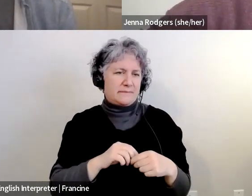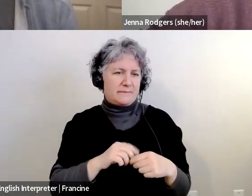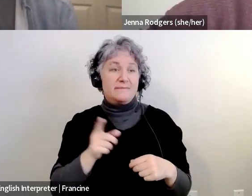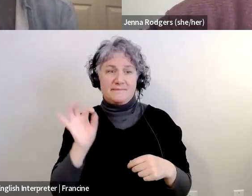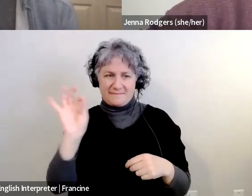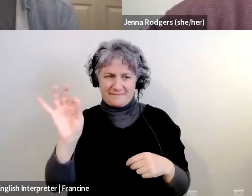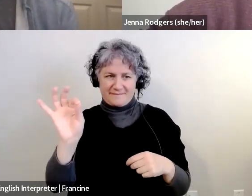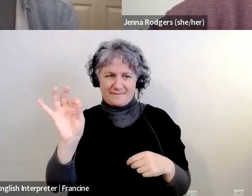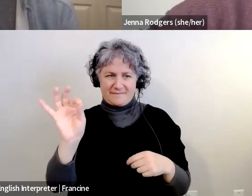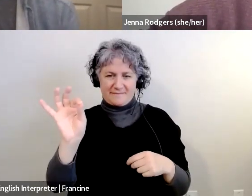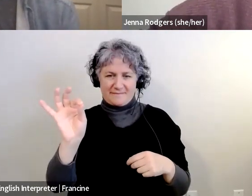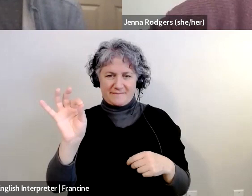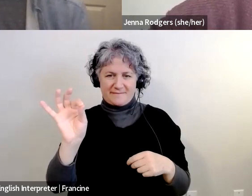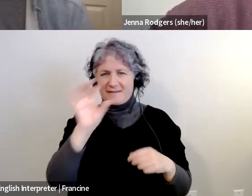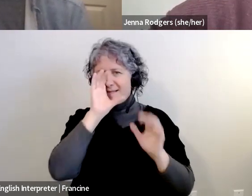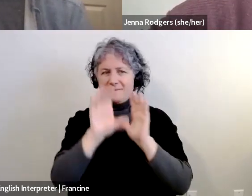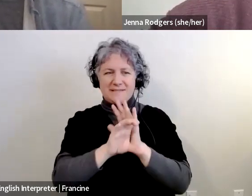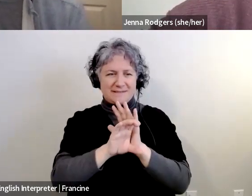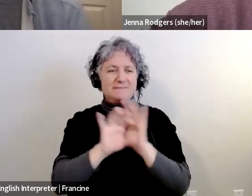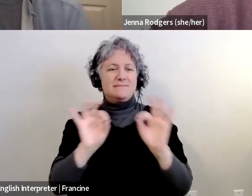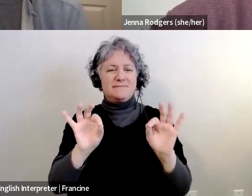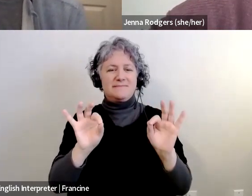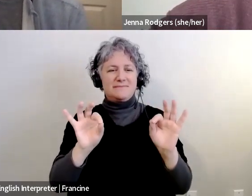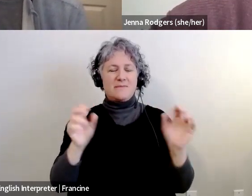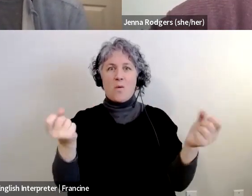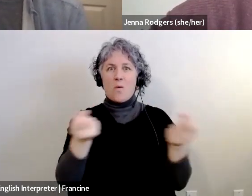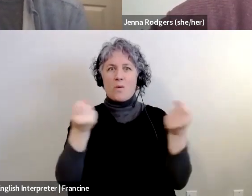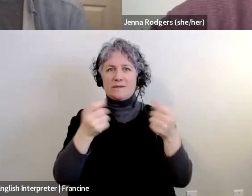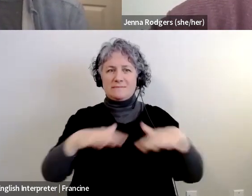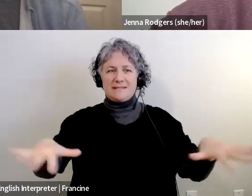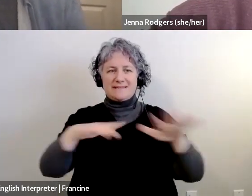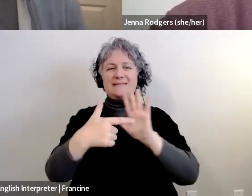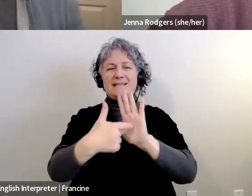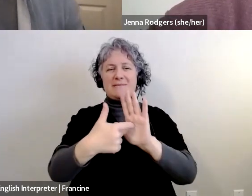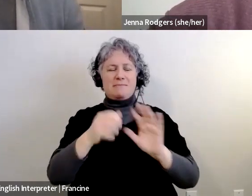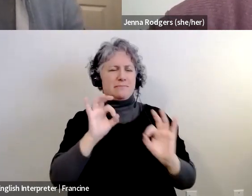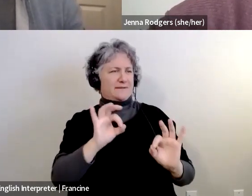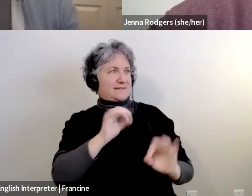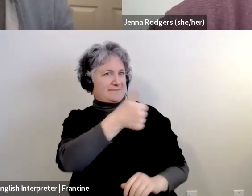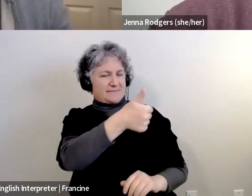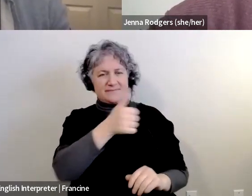yeah, it's just an image holding space, sample scenario. That's fantastic. Exactly.